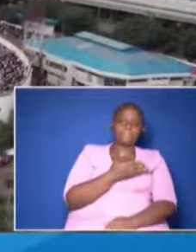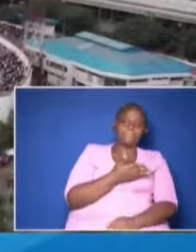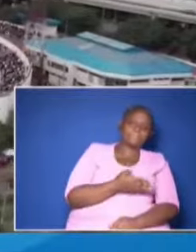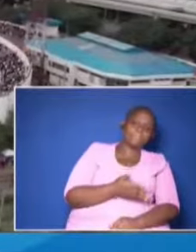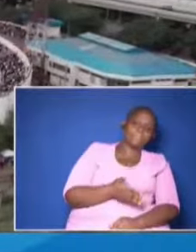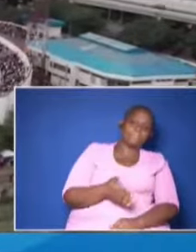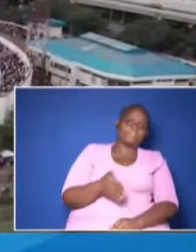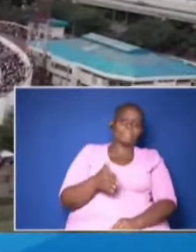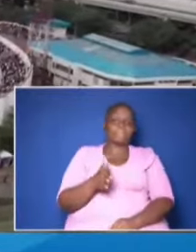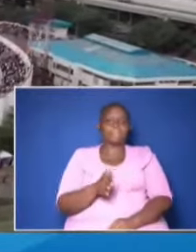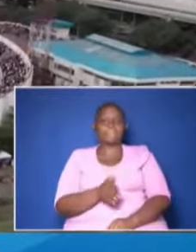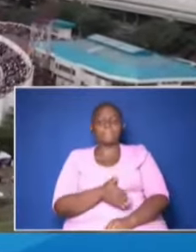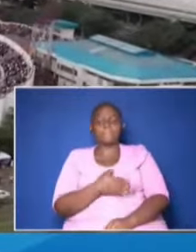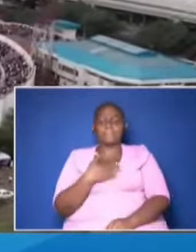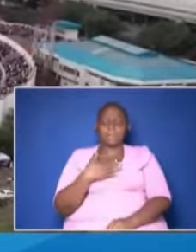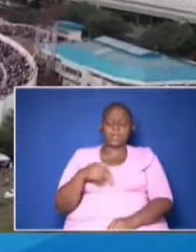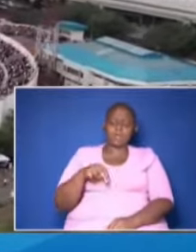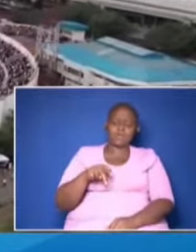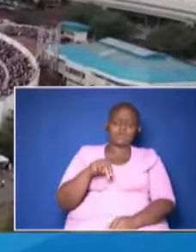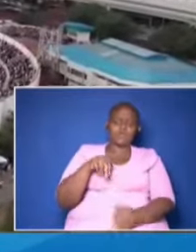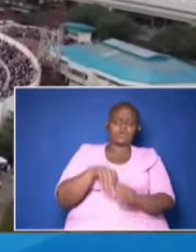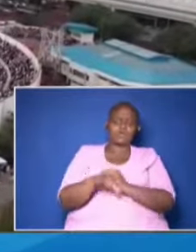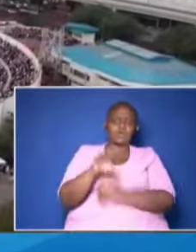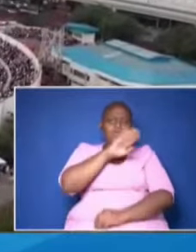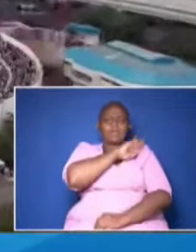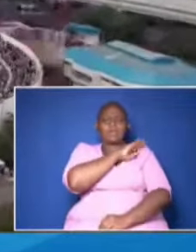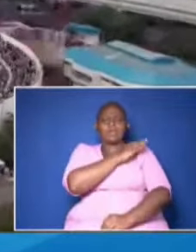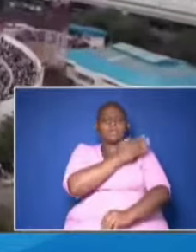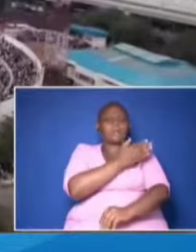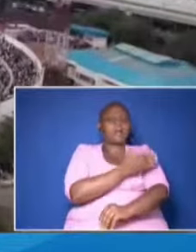suit I'm walking in power